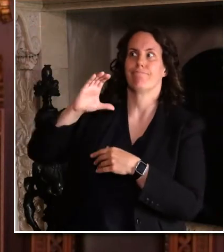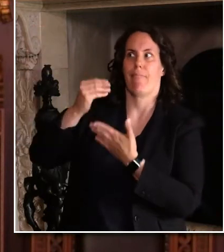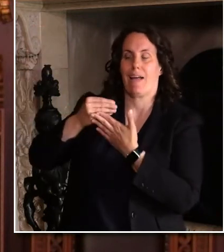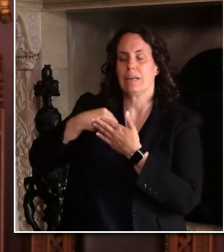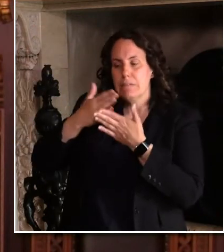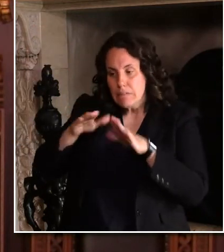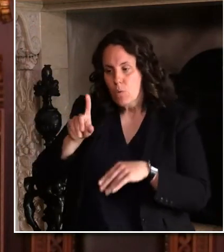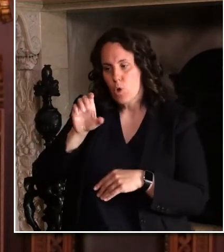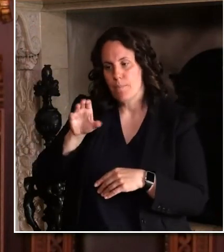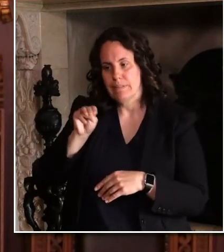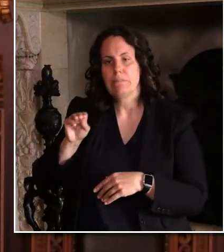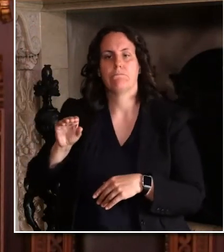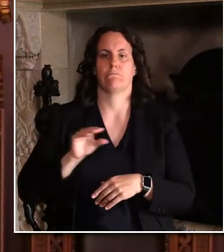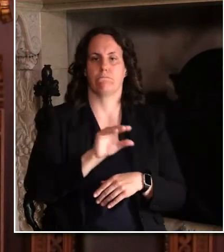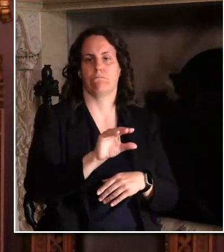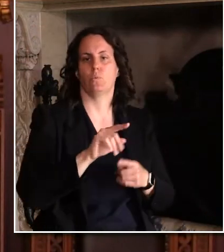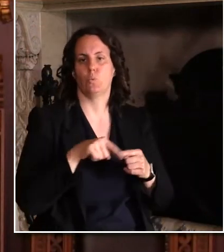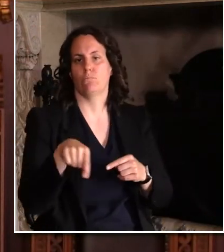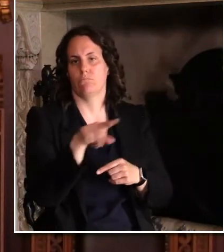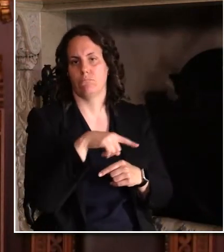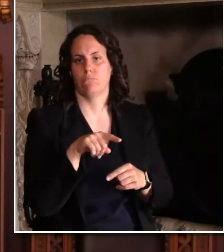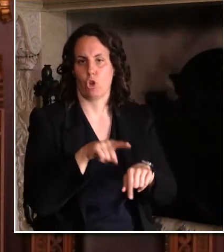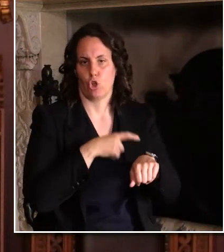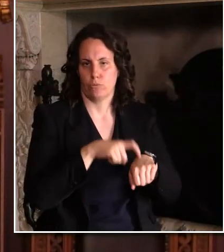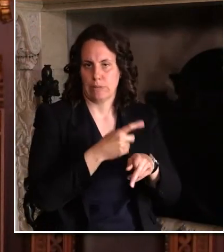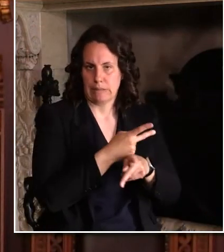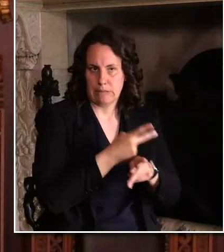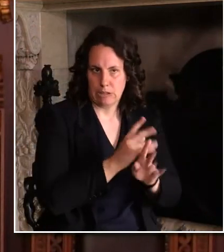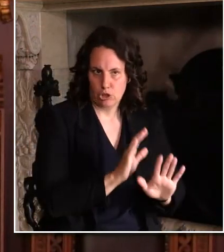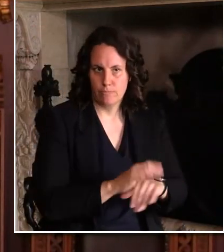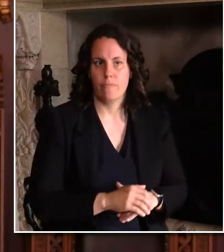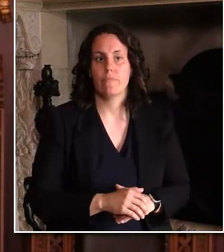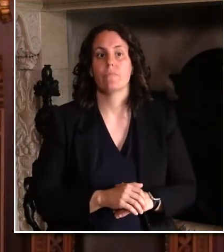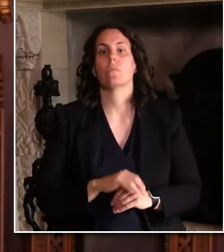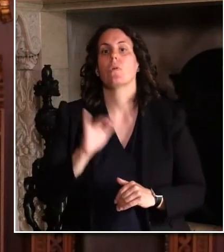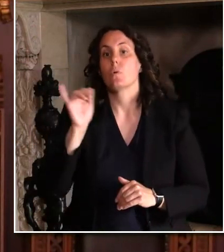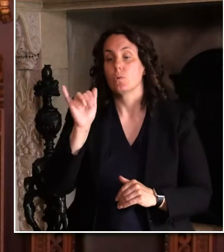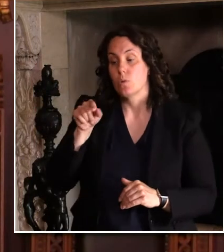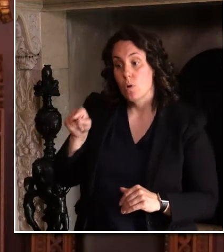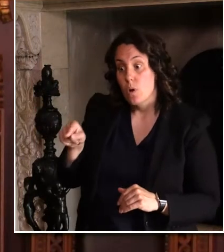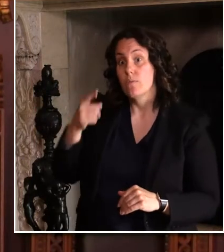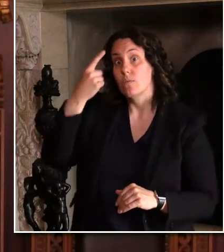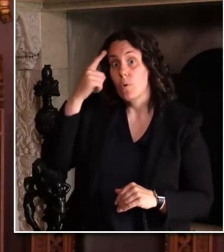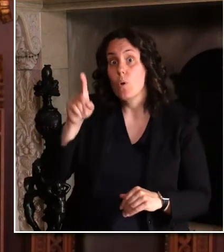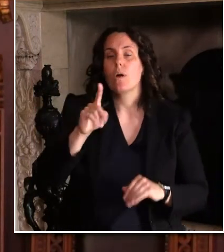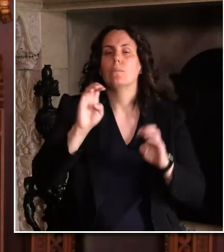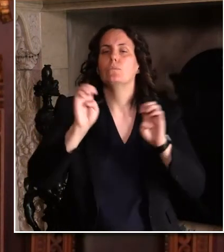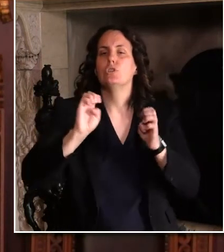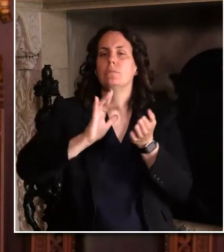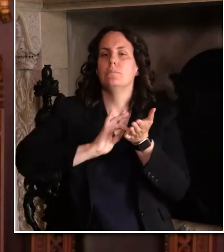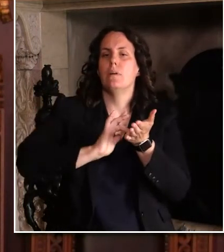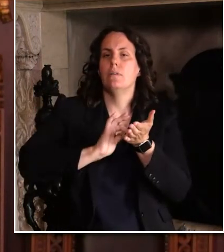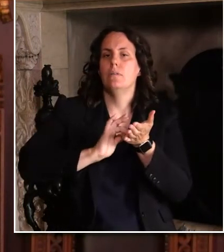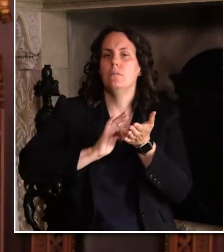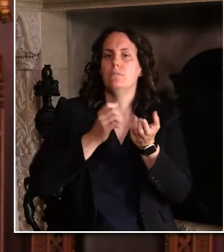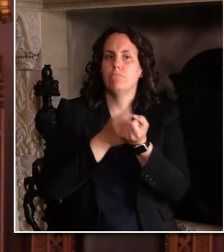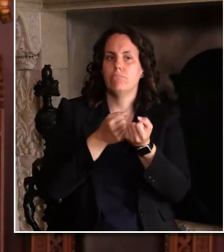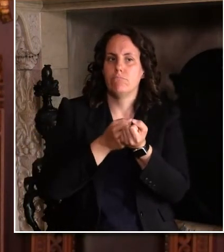long-term care and also emergency medical services, the state is participating